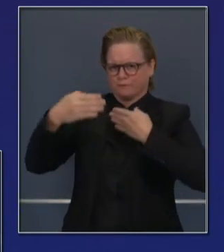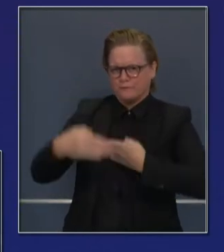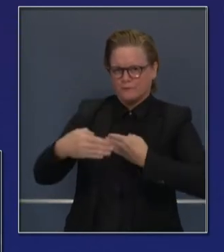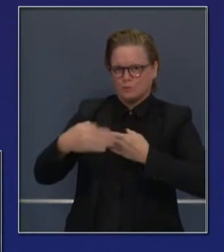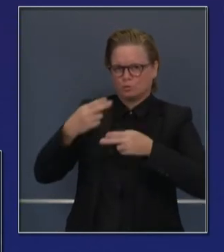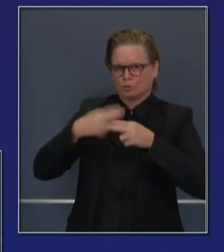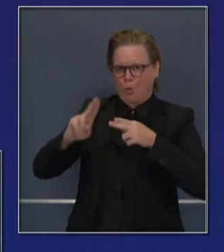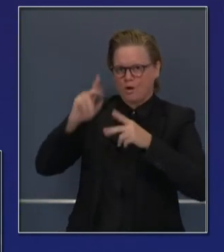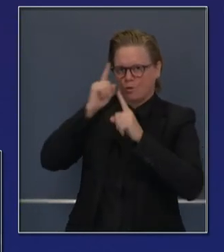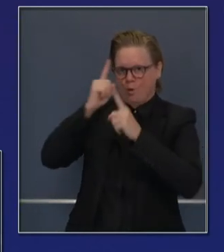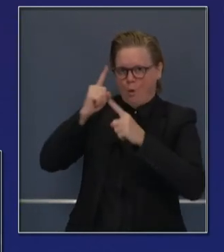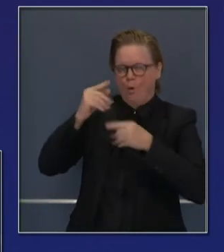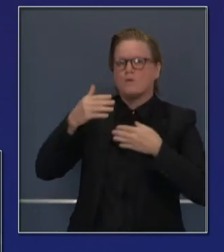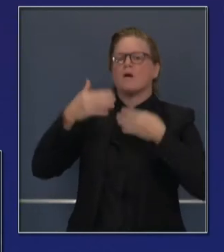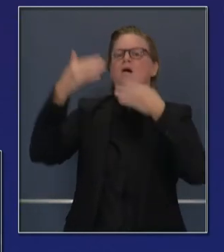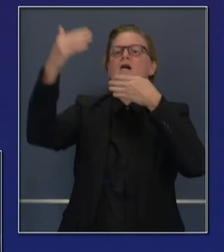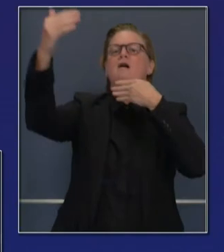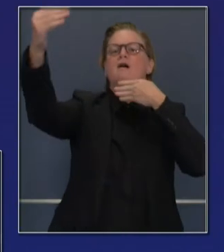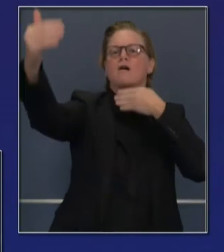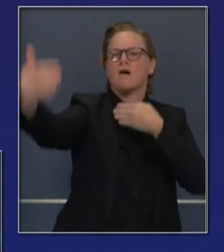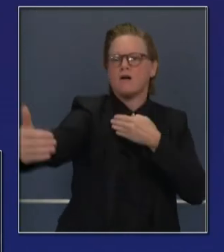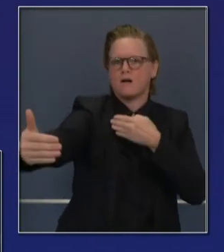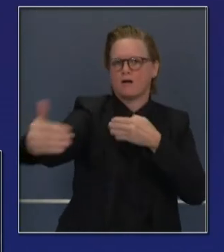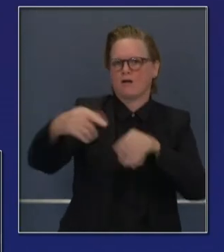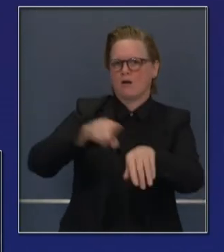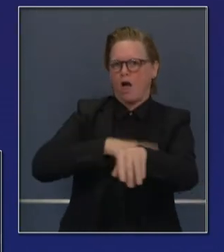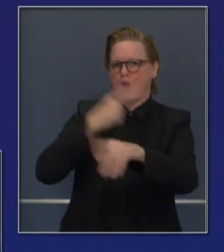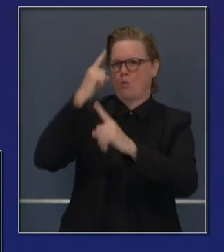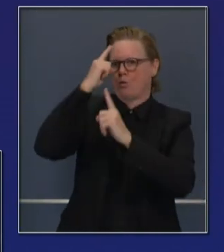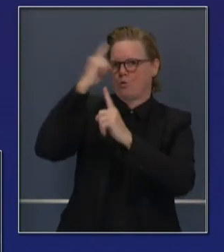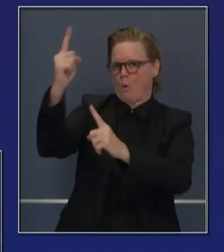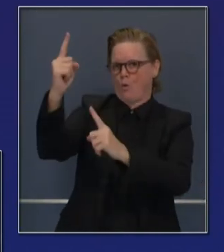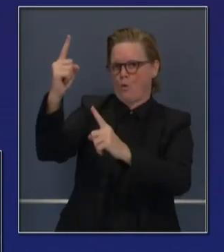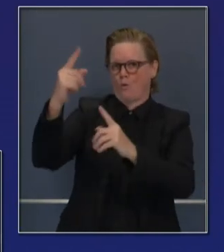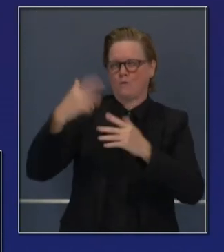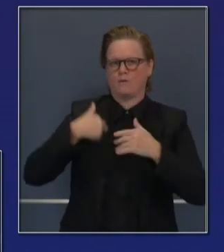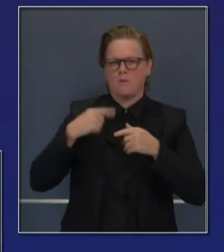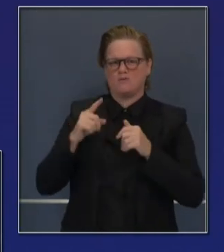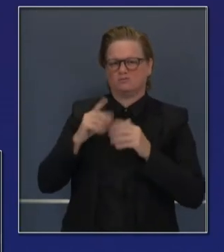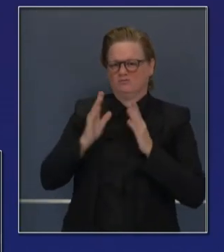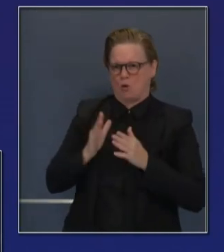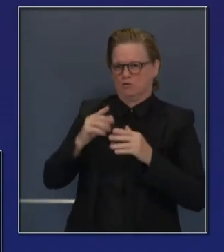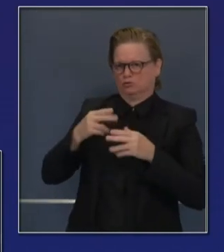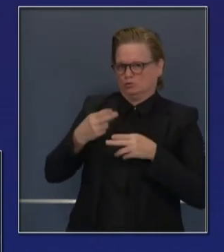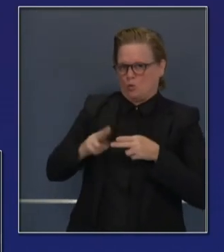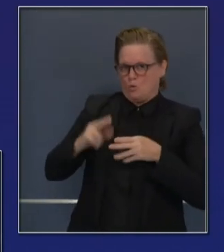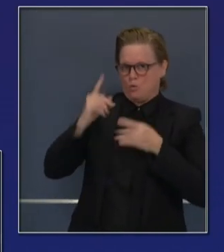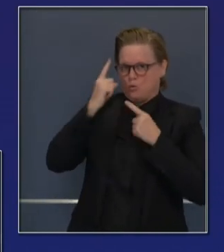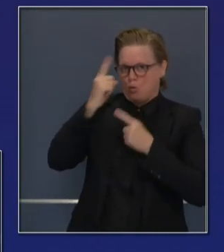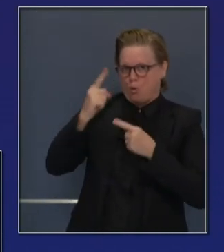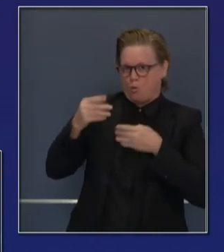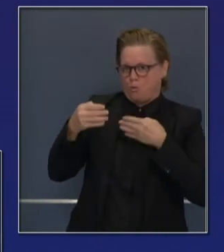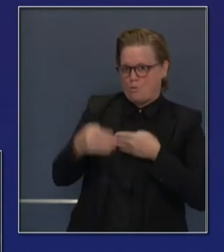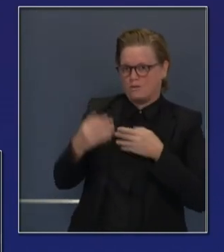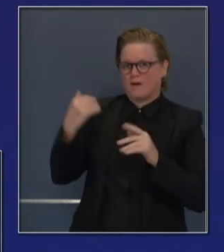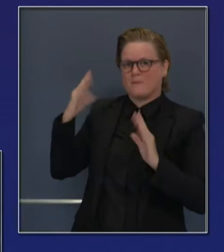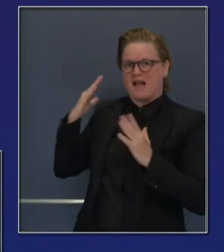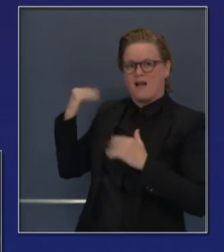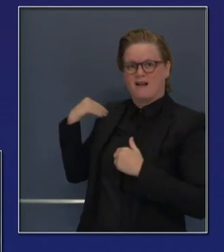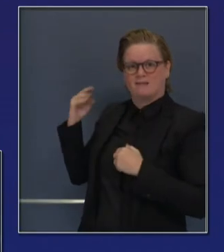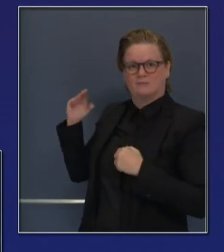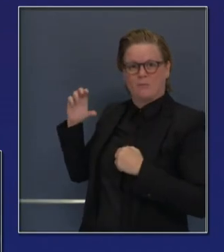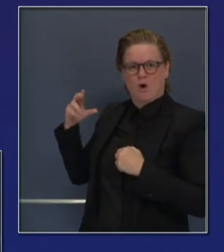66,000 number to some of this information that we provided earlier, March and April. Give me a sense, Dr. Galley, where